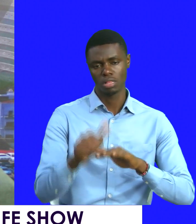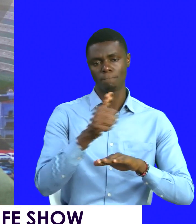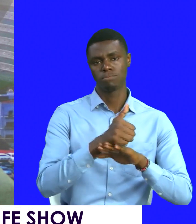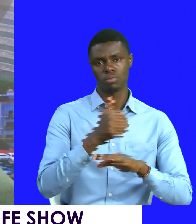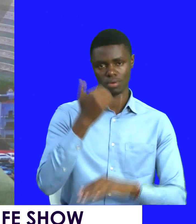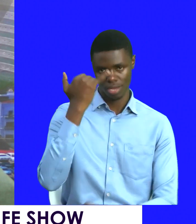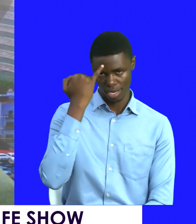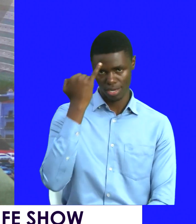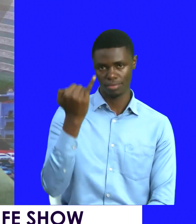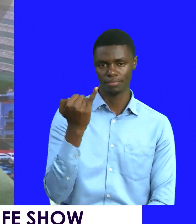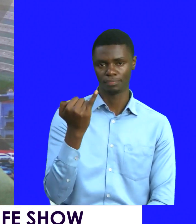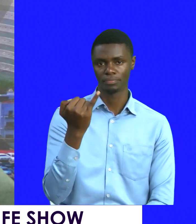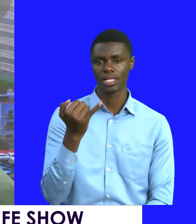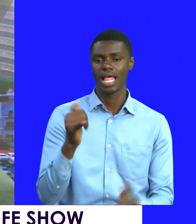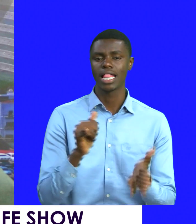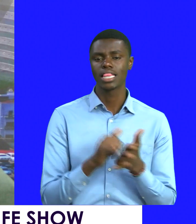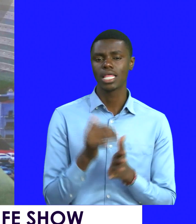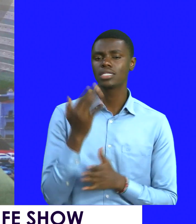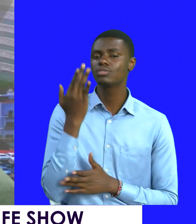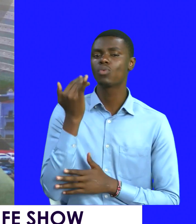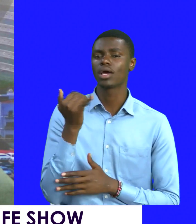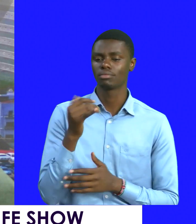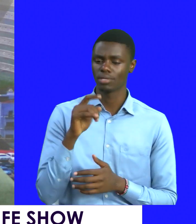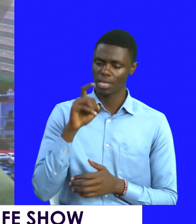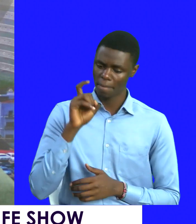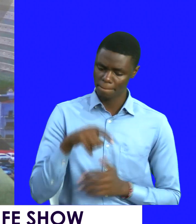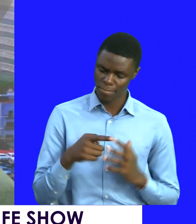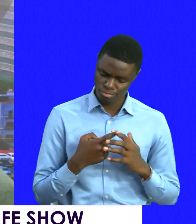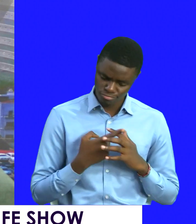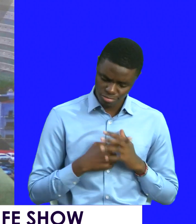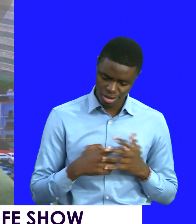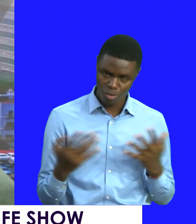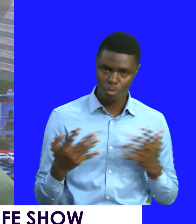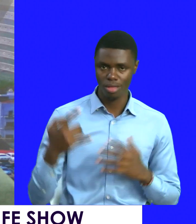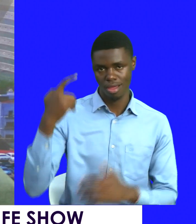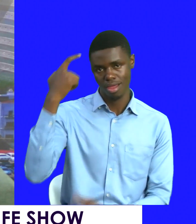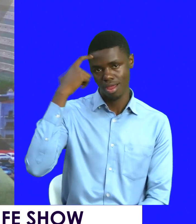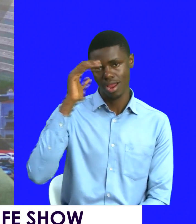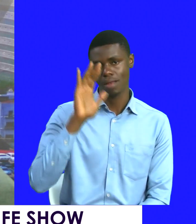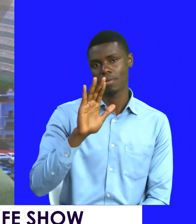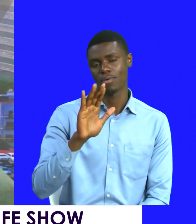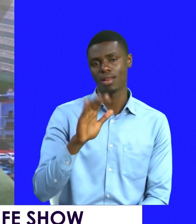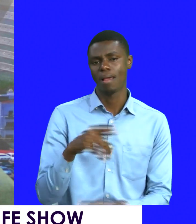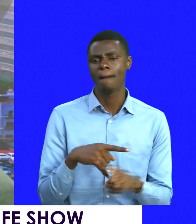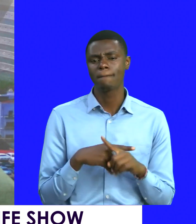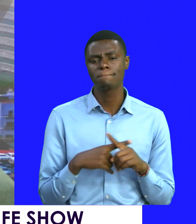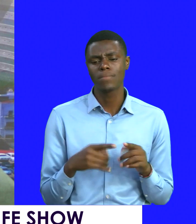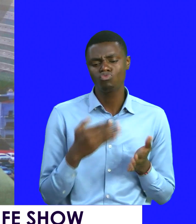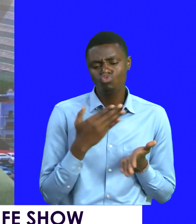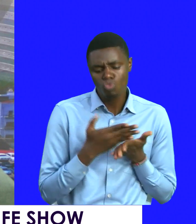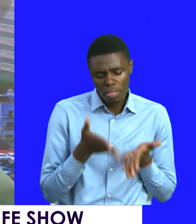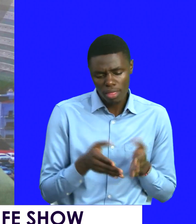ideas. And that is why it needs to begin in your mind. But let it not just stop in